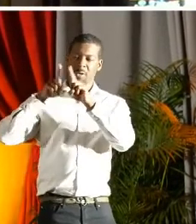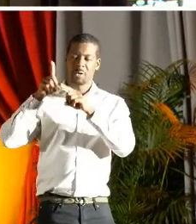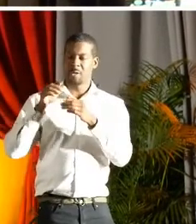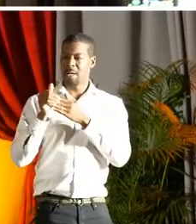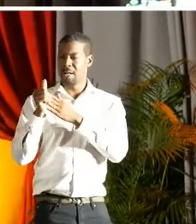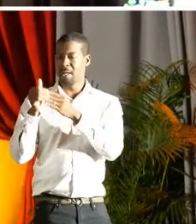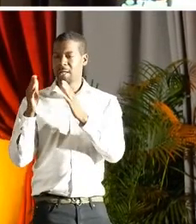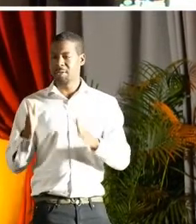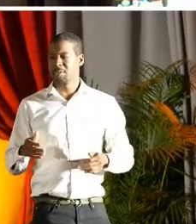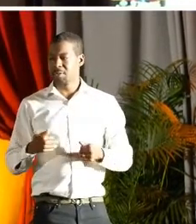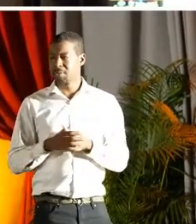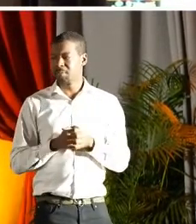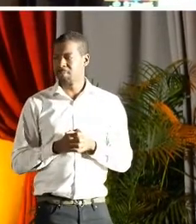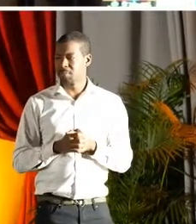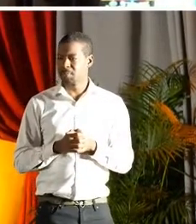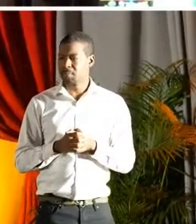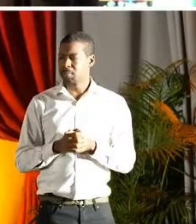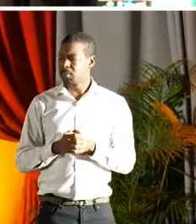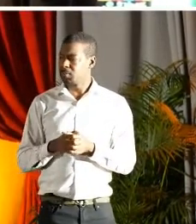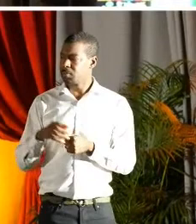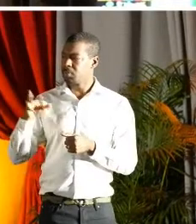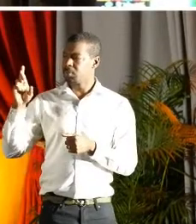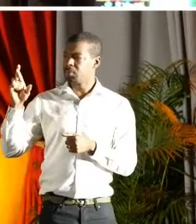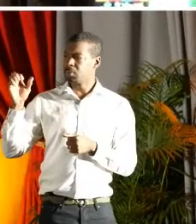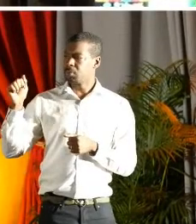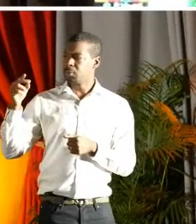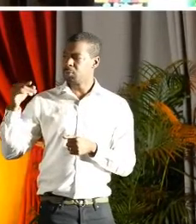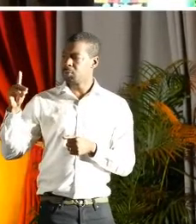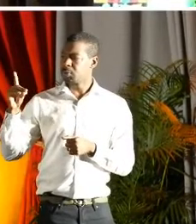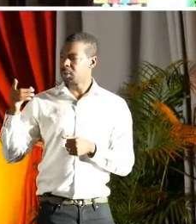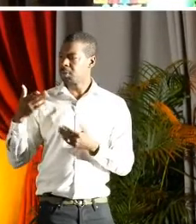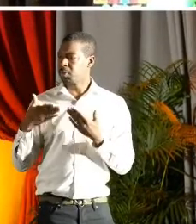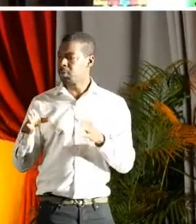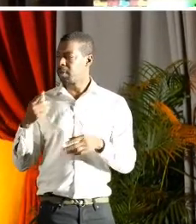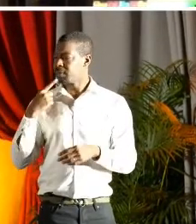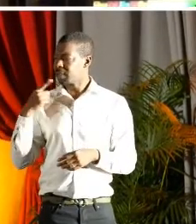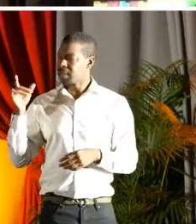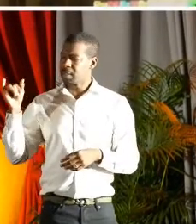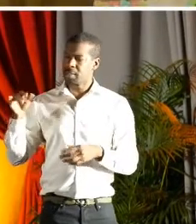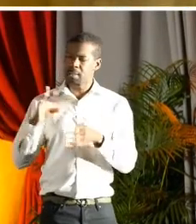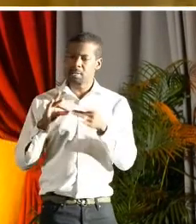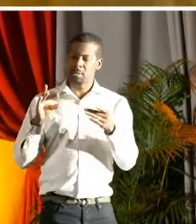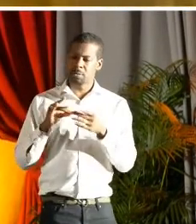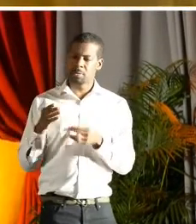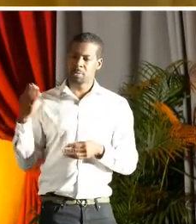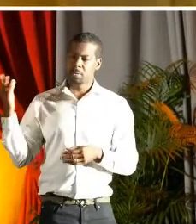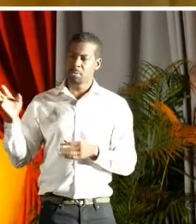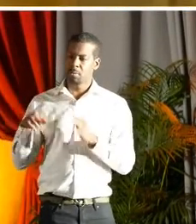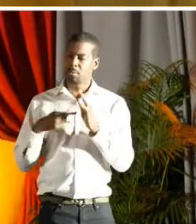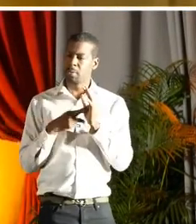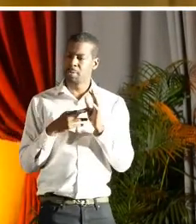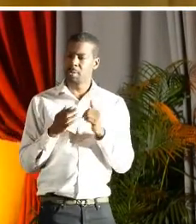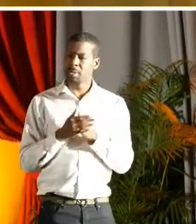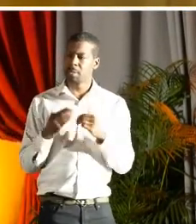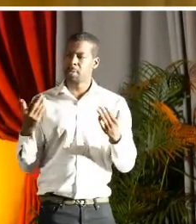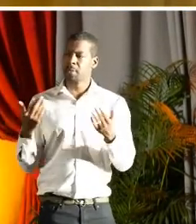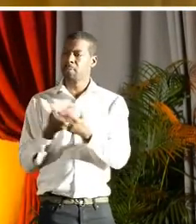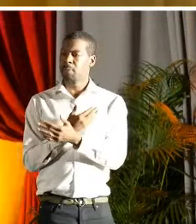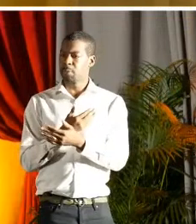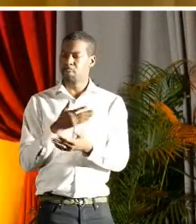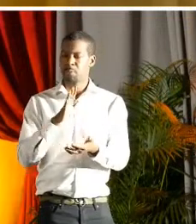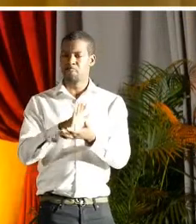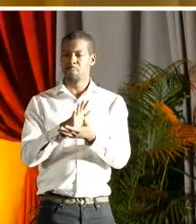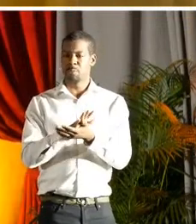of the movement. And Rashad, a way of telling that story is that you represent the new